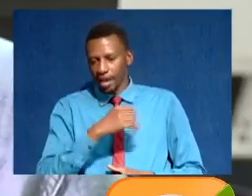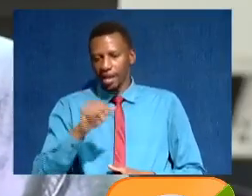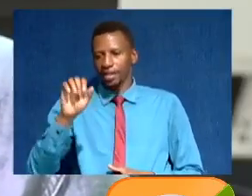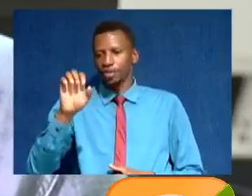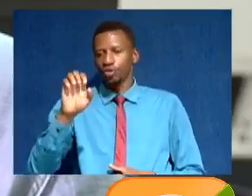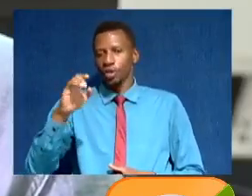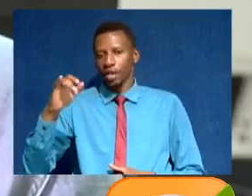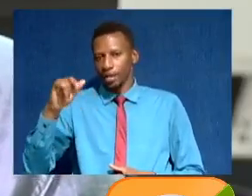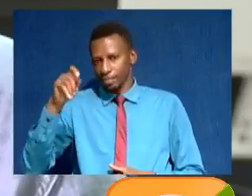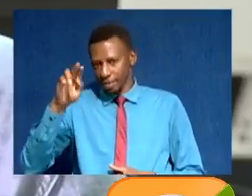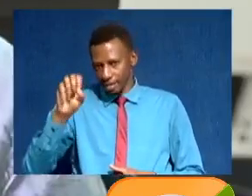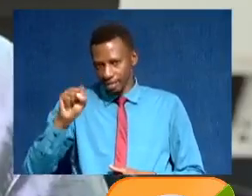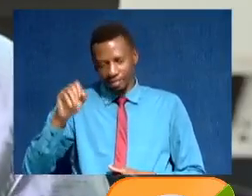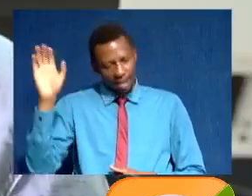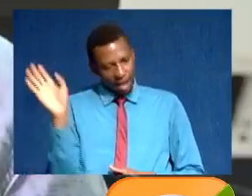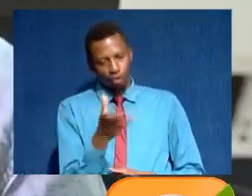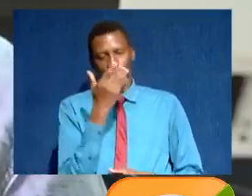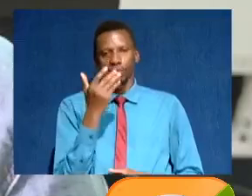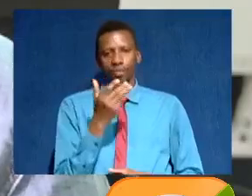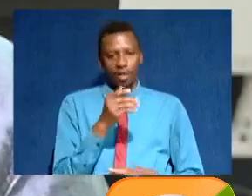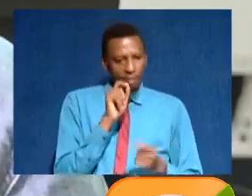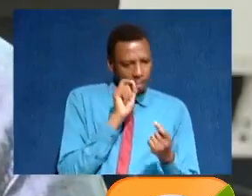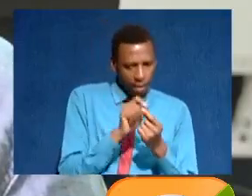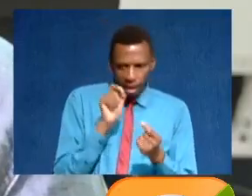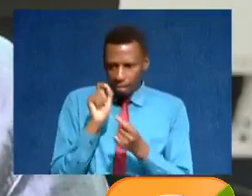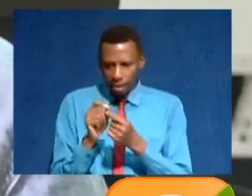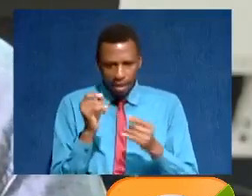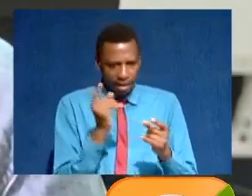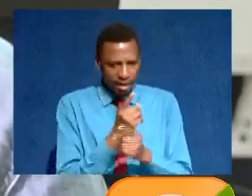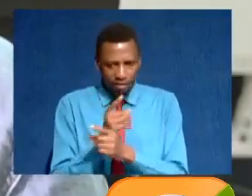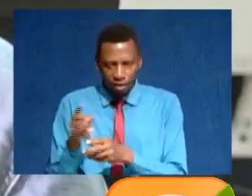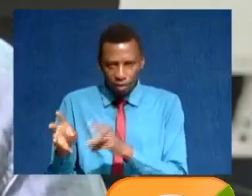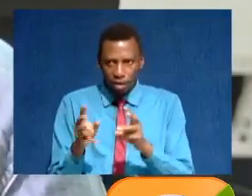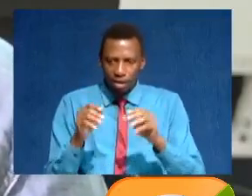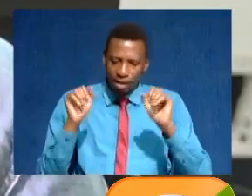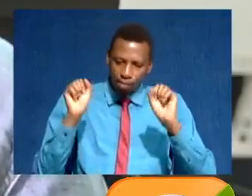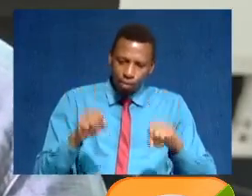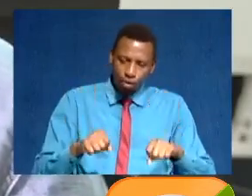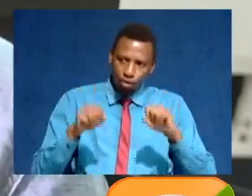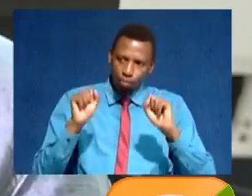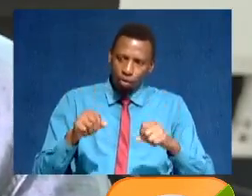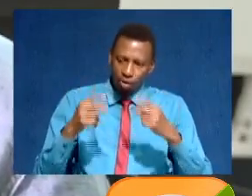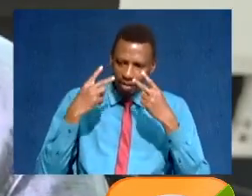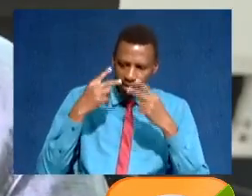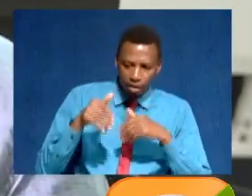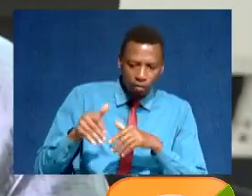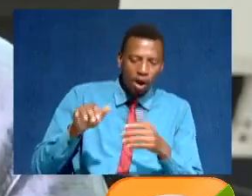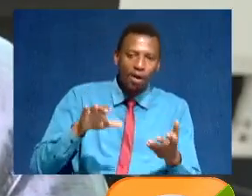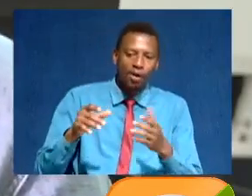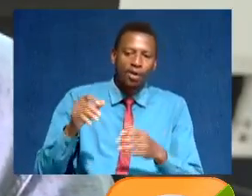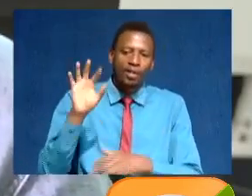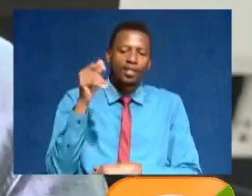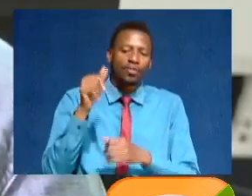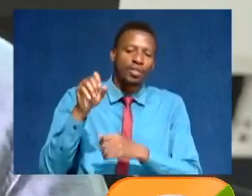different incentives mechanisms. So how can we be able to trace or to monitor the trees that are planted? People are not